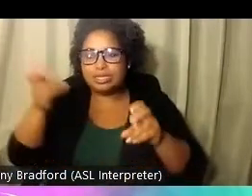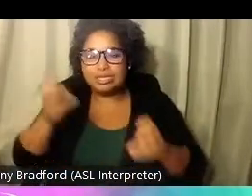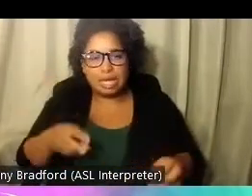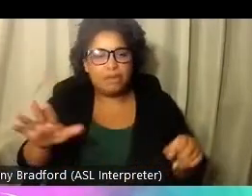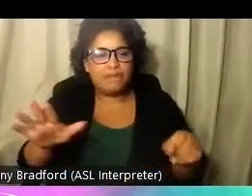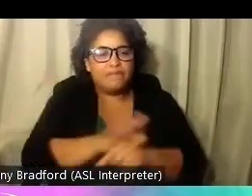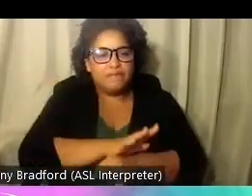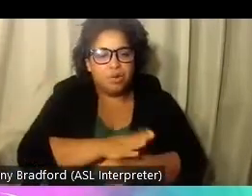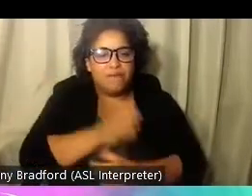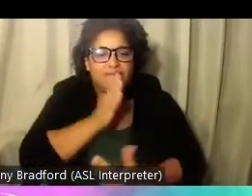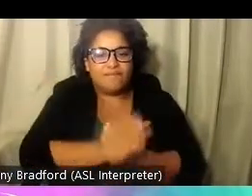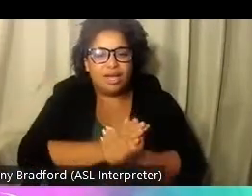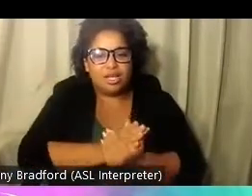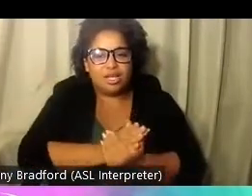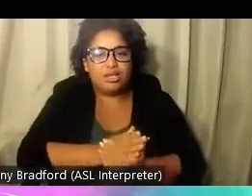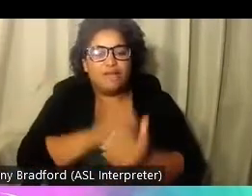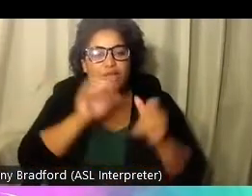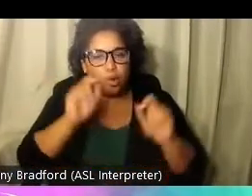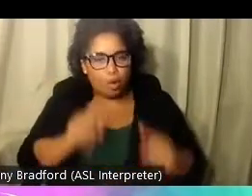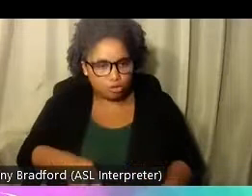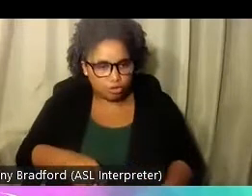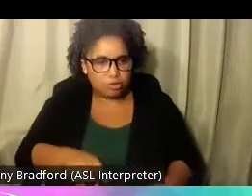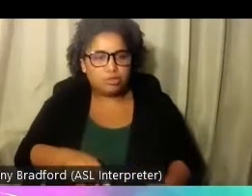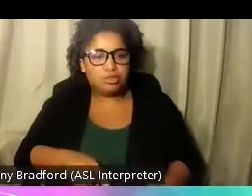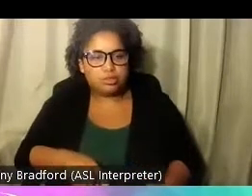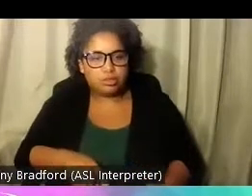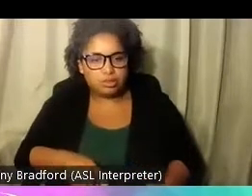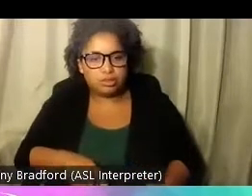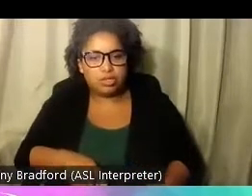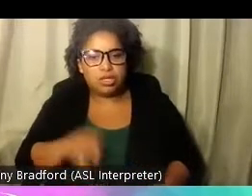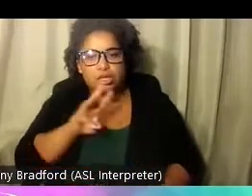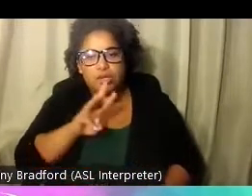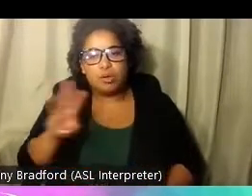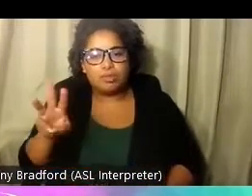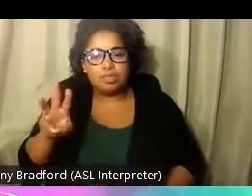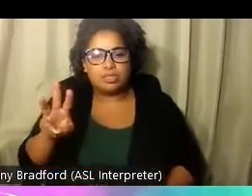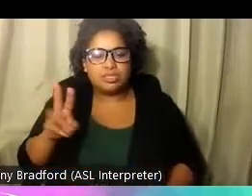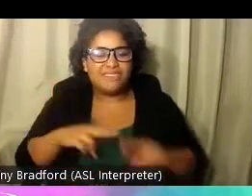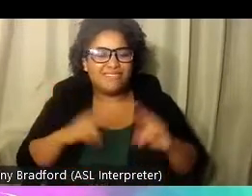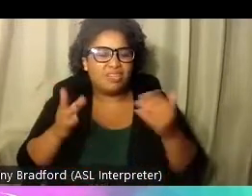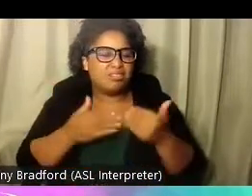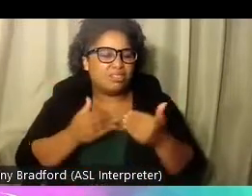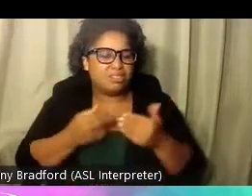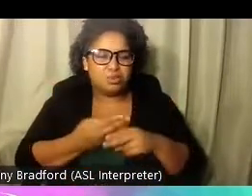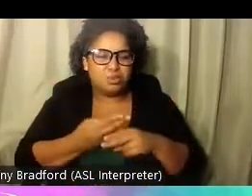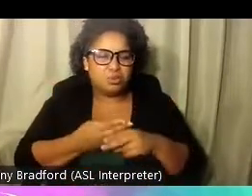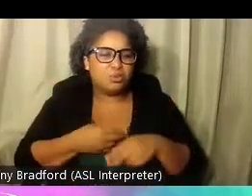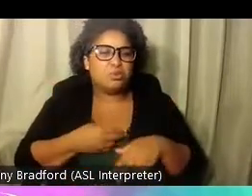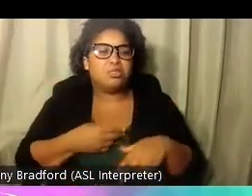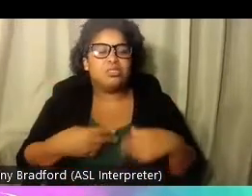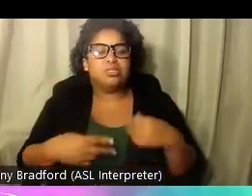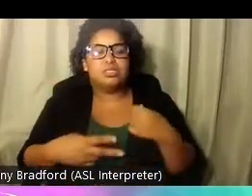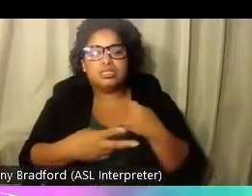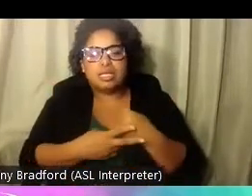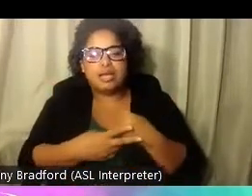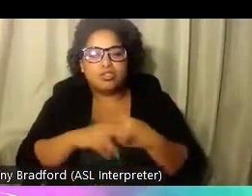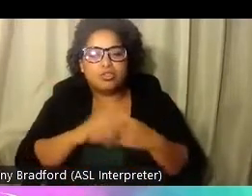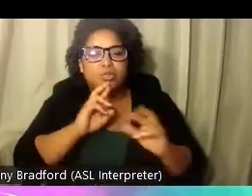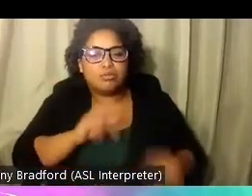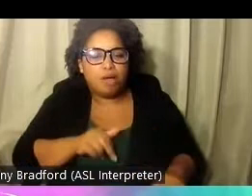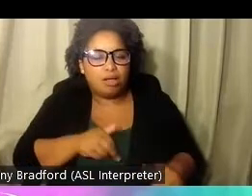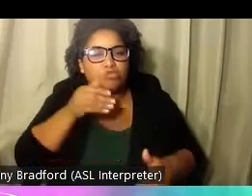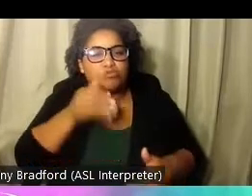complete file of the survey questions. The website is very easy to use and it stores your responses as you